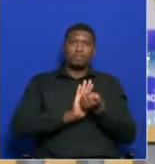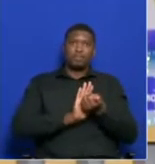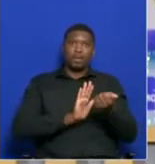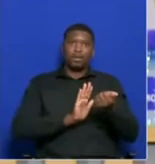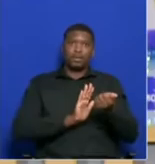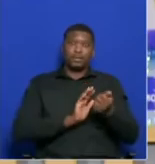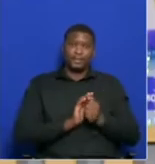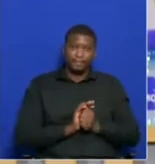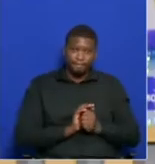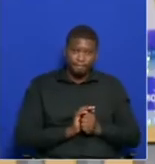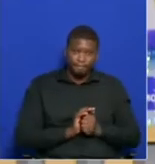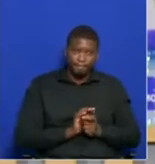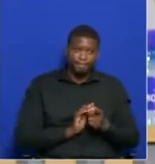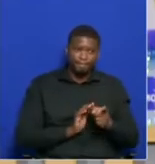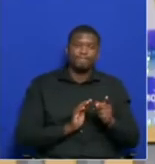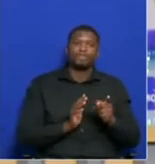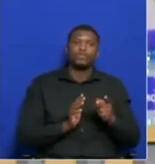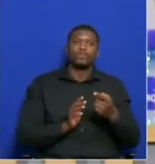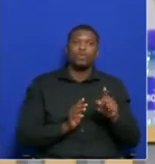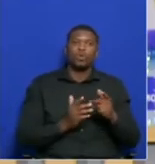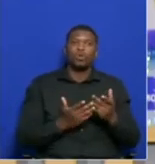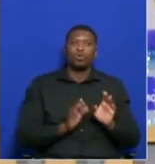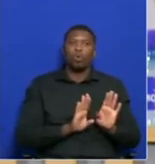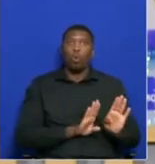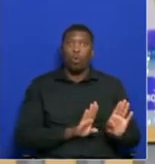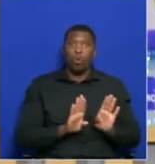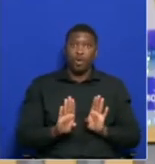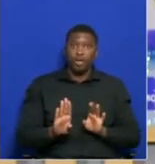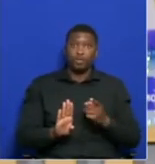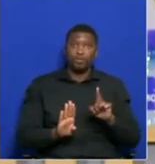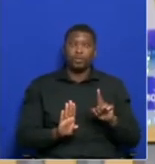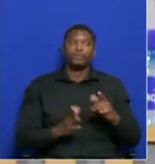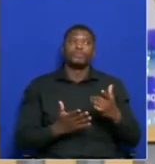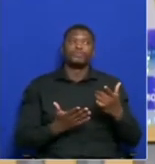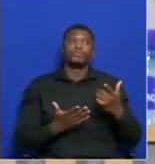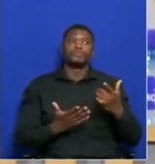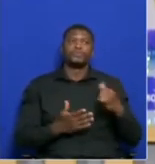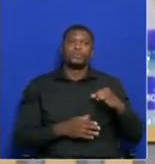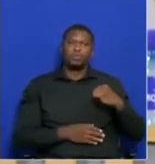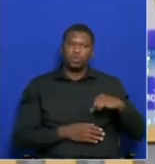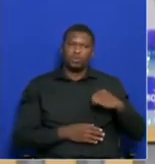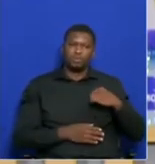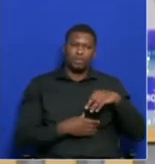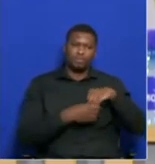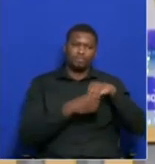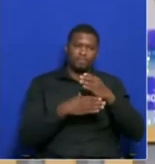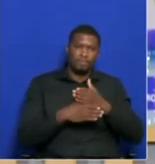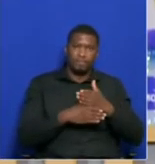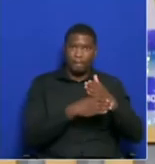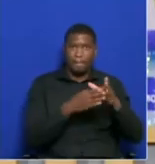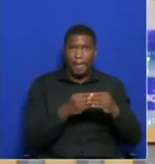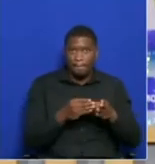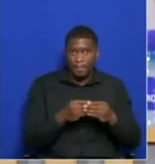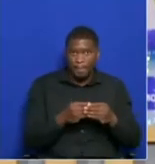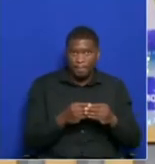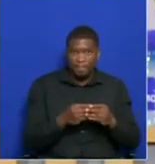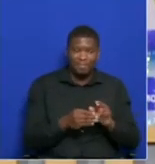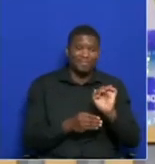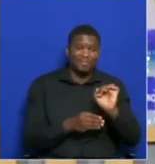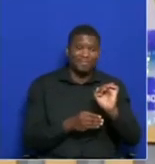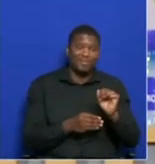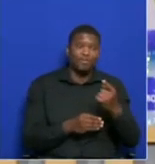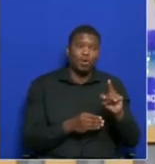of Conduct for municipal staff members, the subsequent submission of representation by